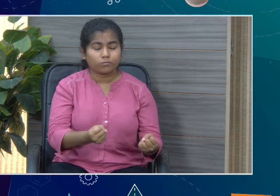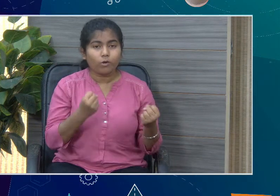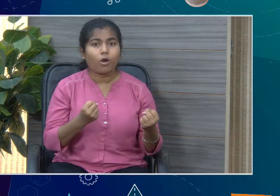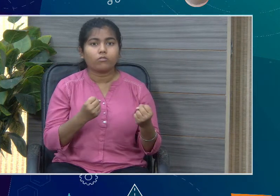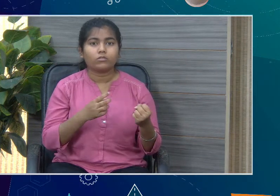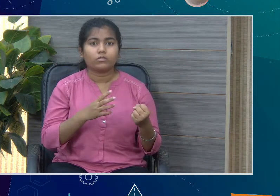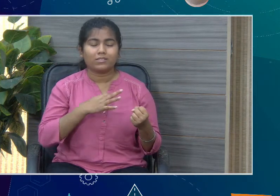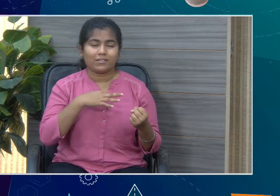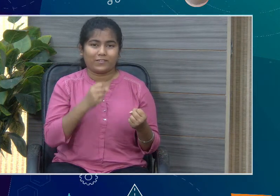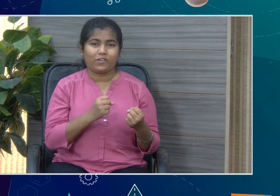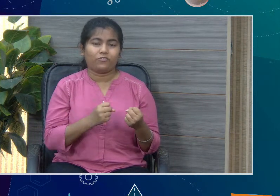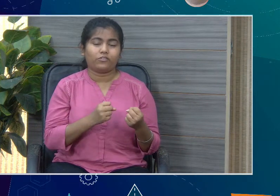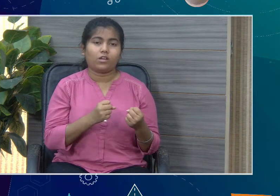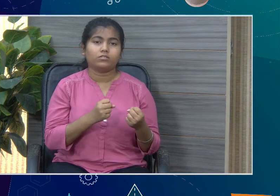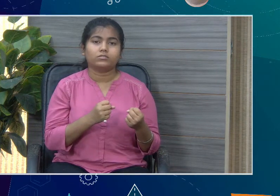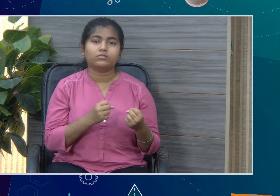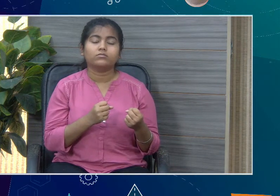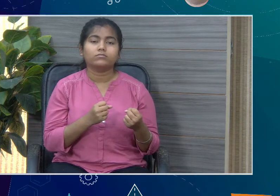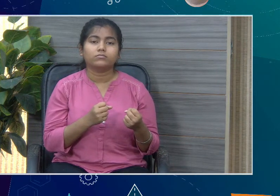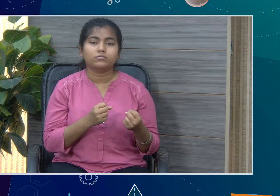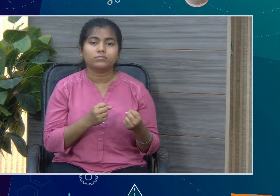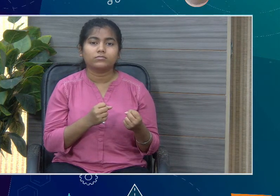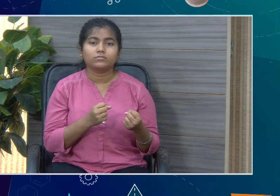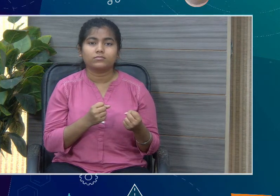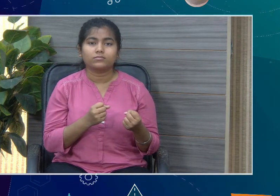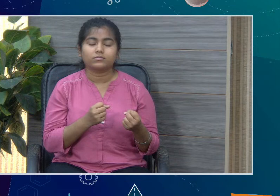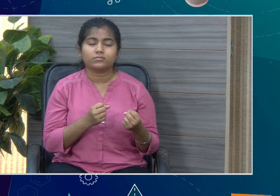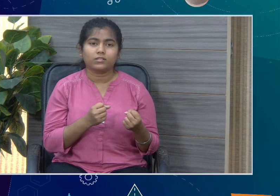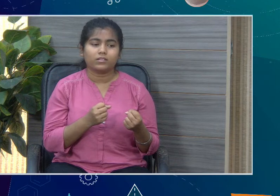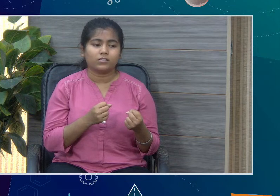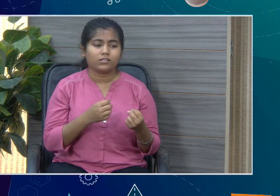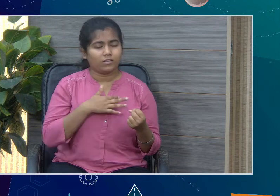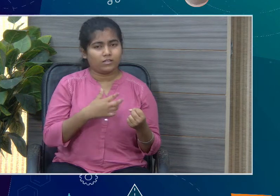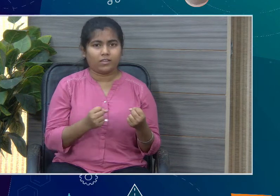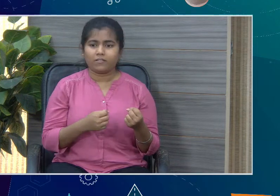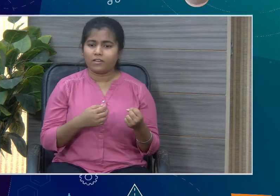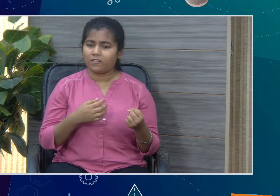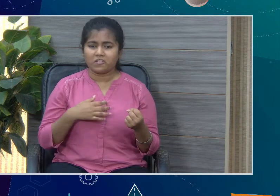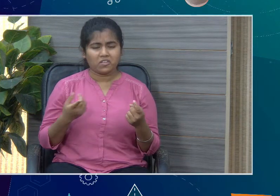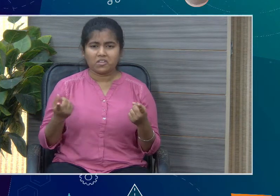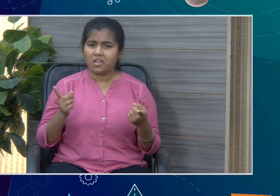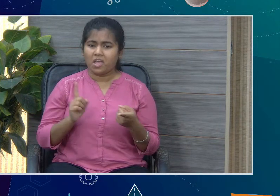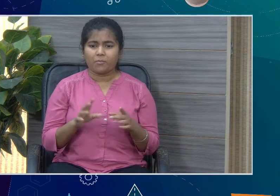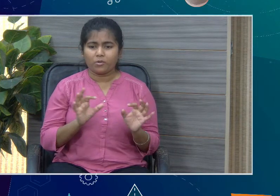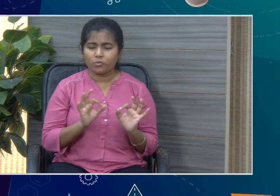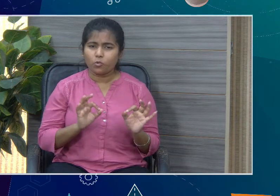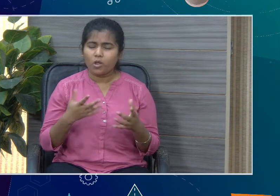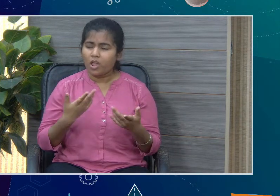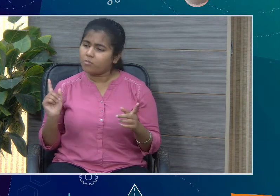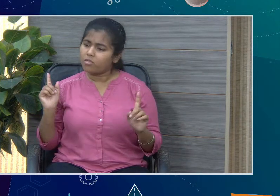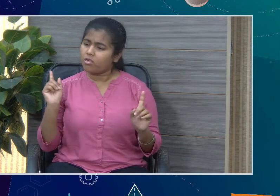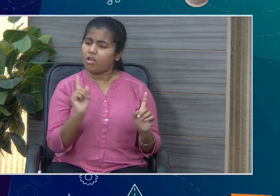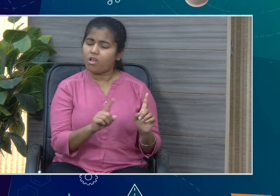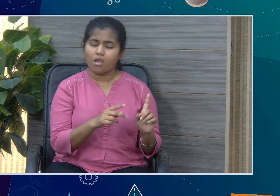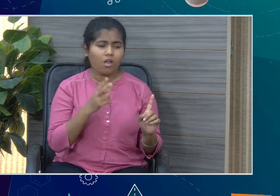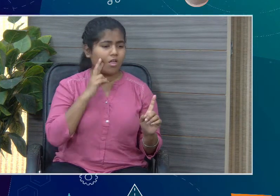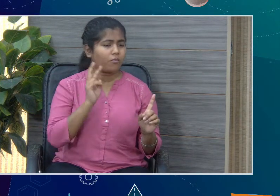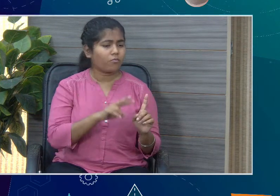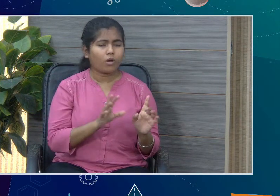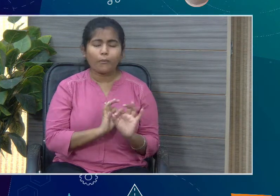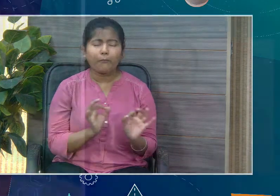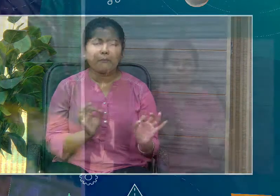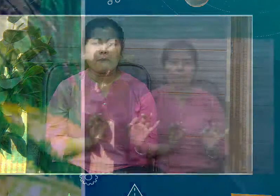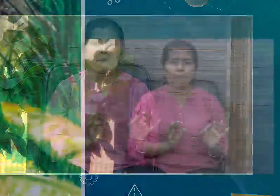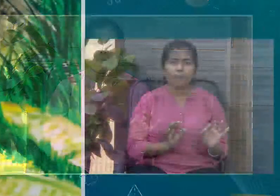some confidence. He gained confidence that nothing has happened, no one has come to look for me, so let me go